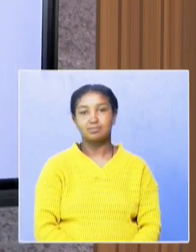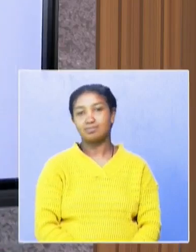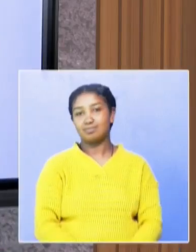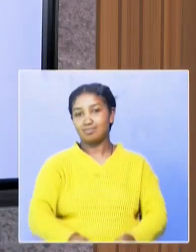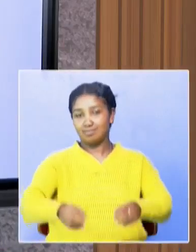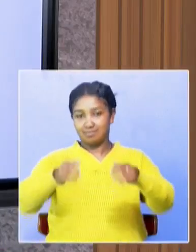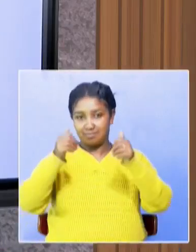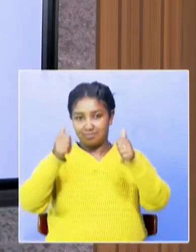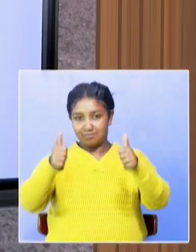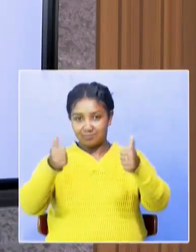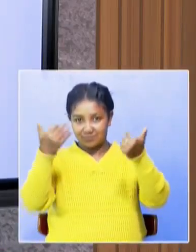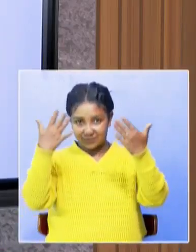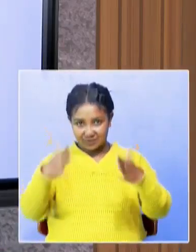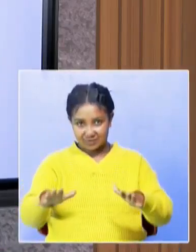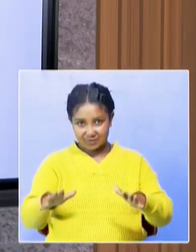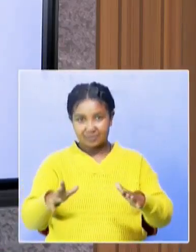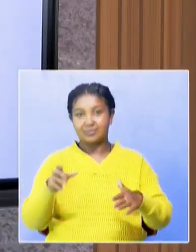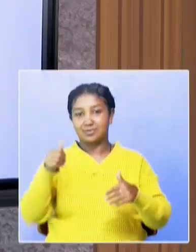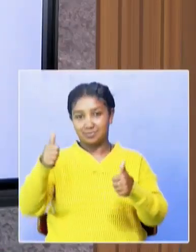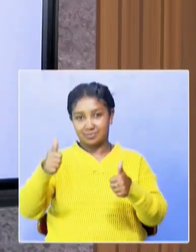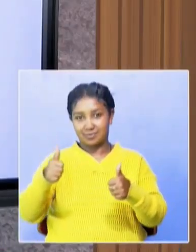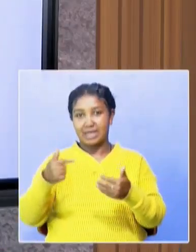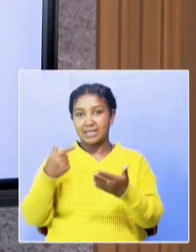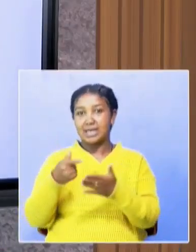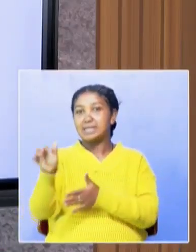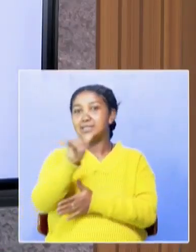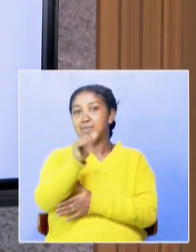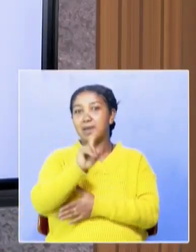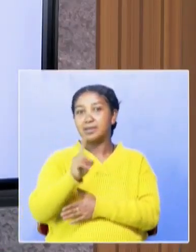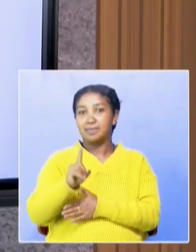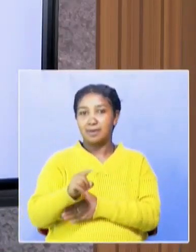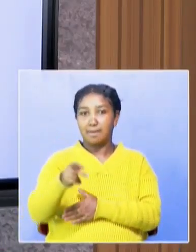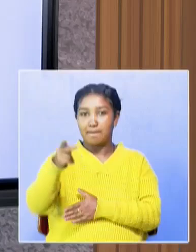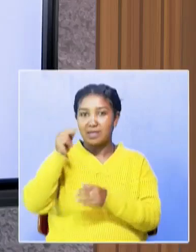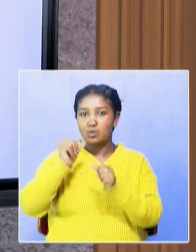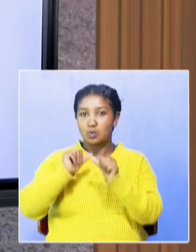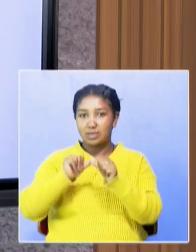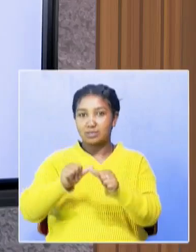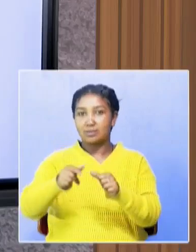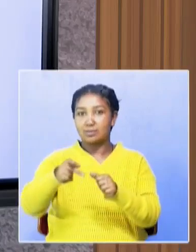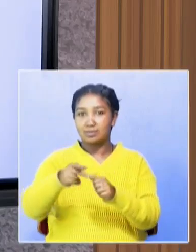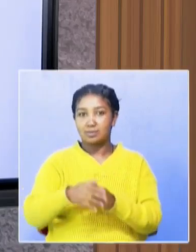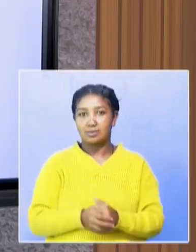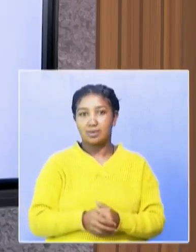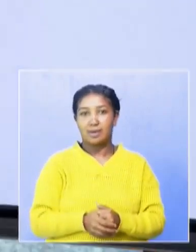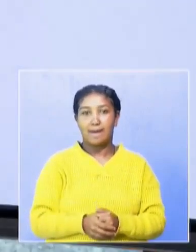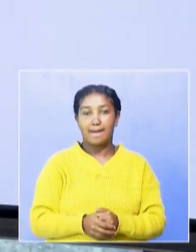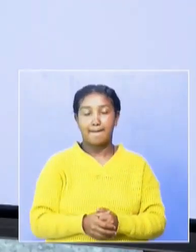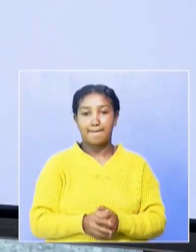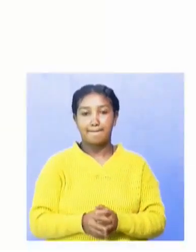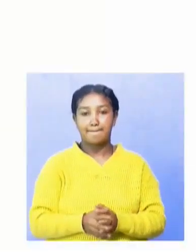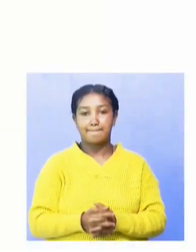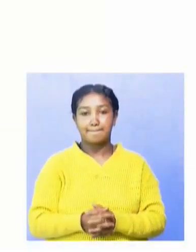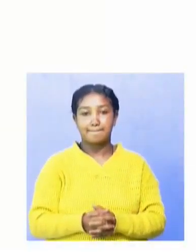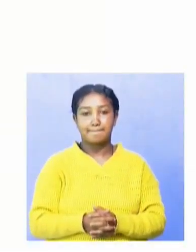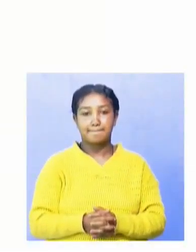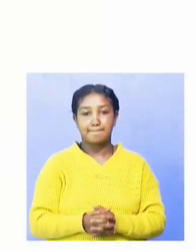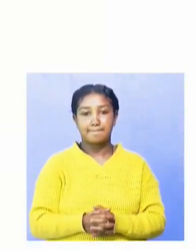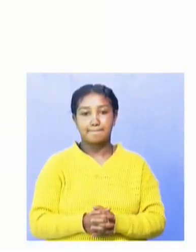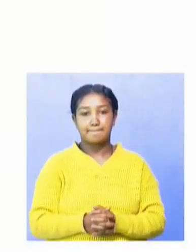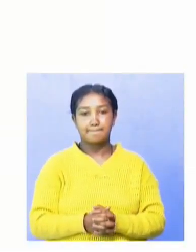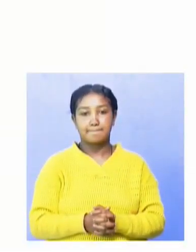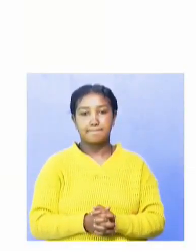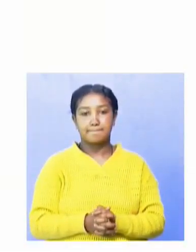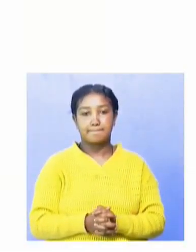Bravo. I hope you did it. Here, their similarities. Let's start from their similarities.